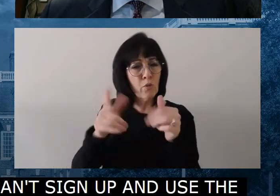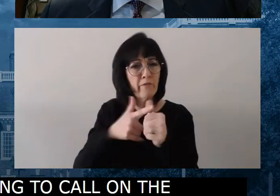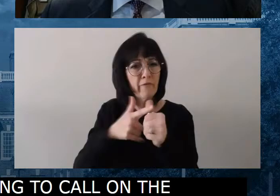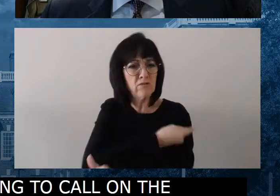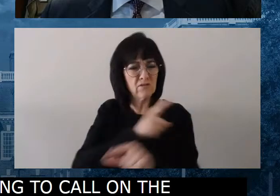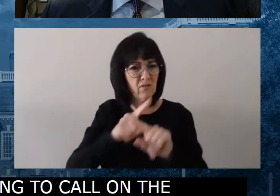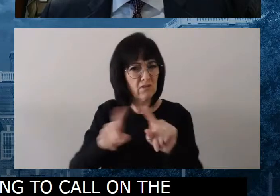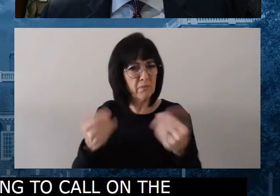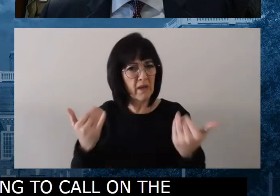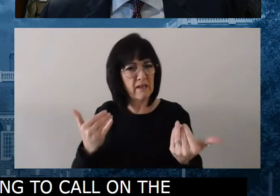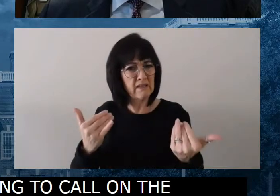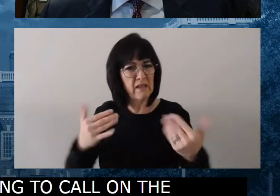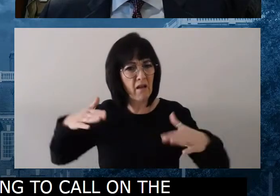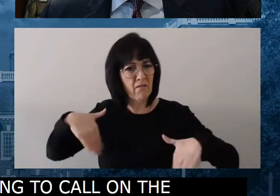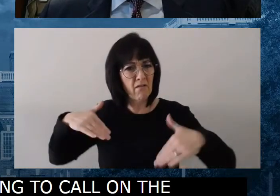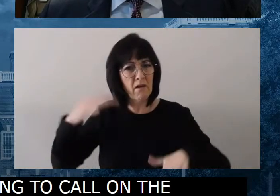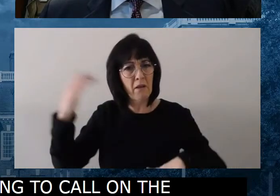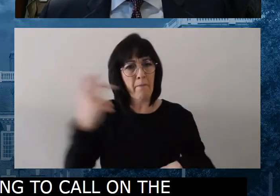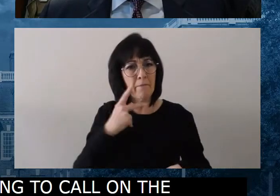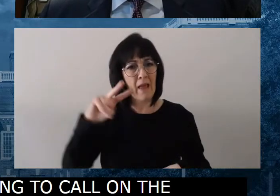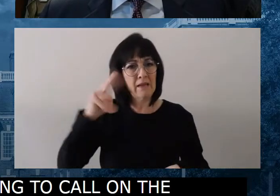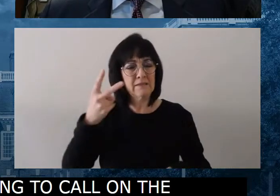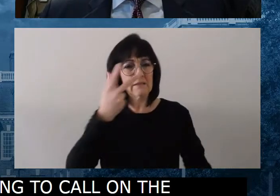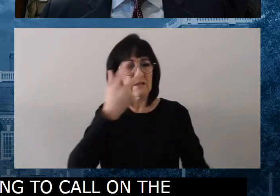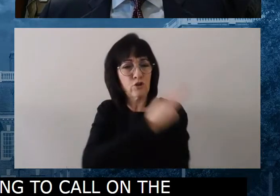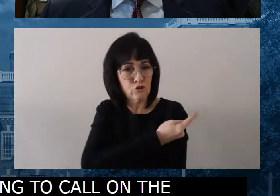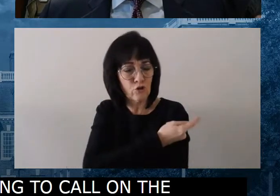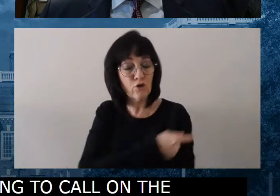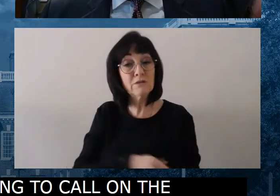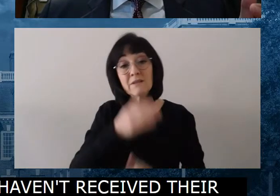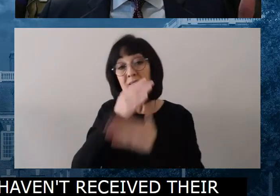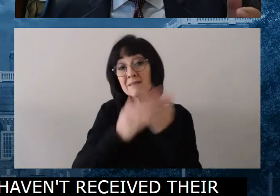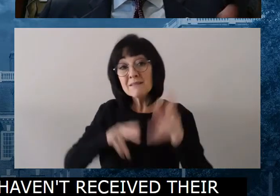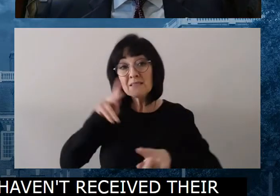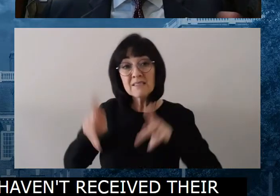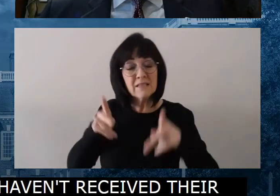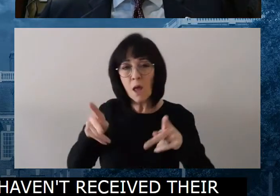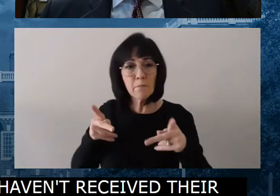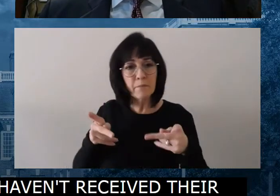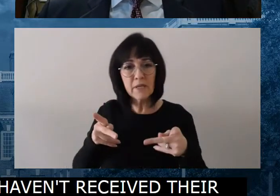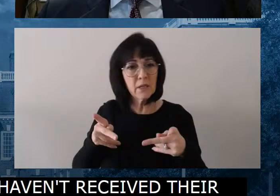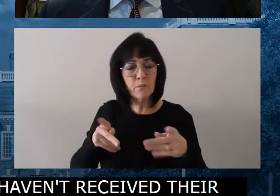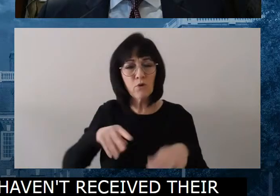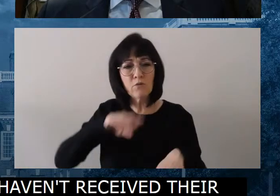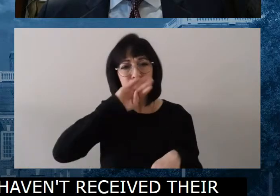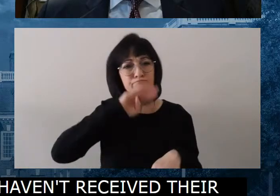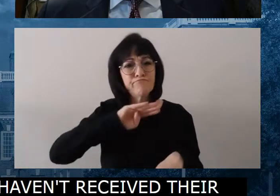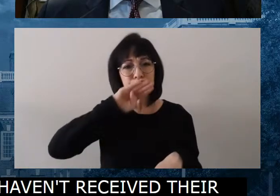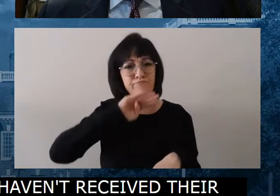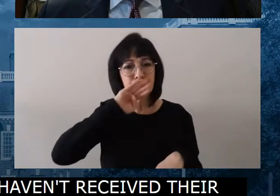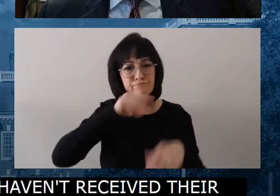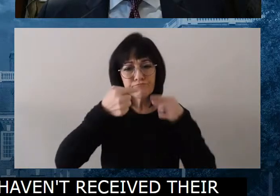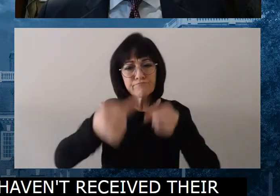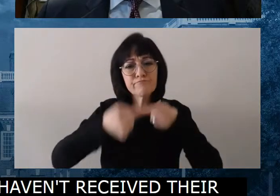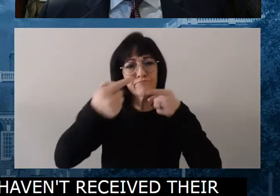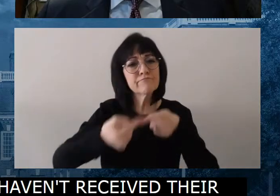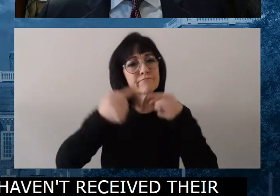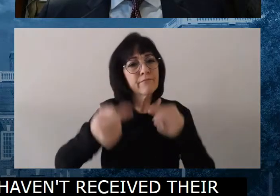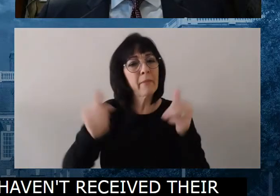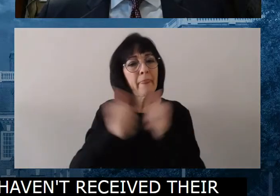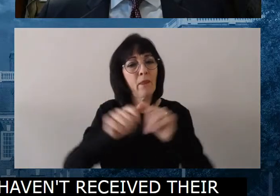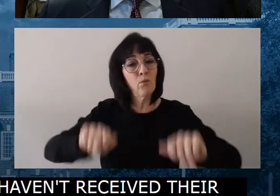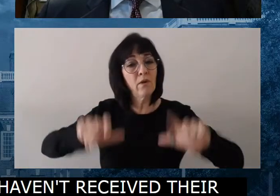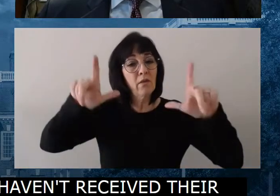expressed an interest in being vaccinated and haven't been able to find an appointment. So we're still going to figure out where that works out the best through what community